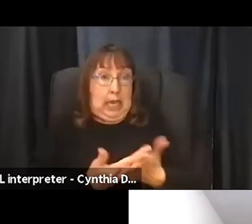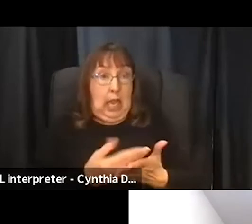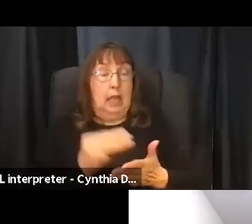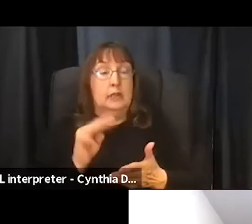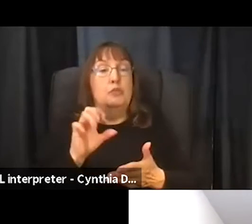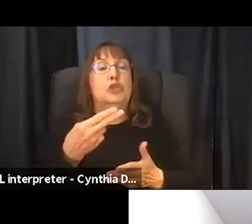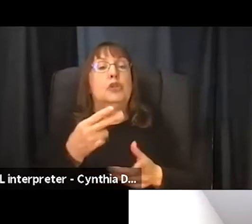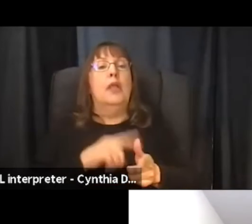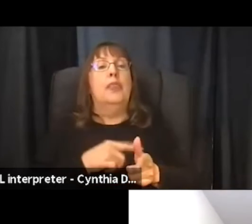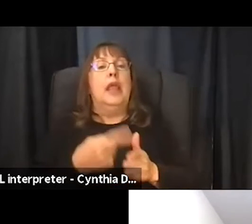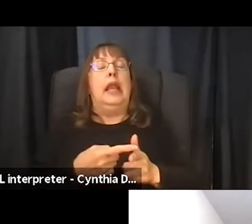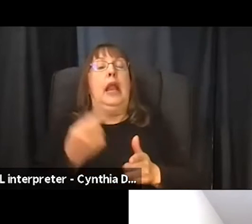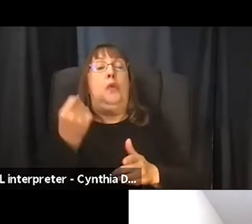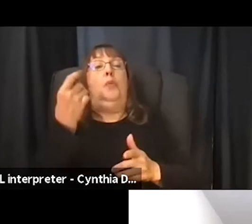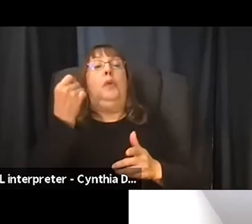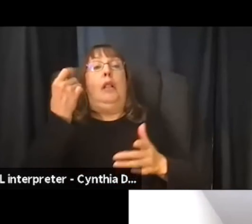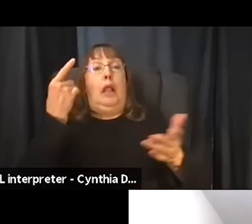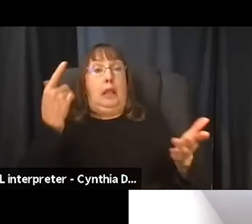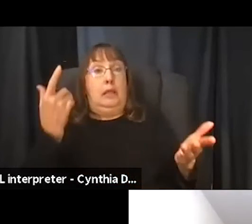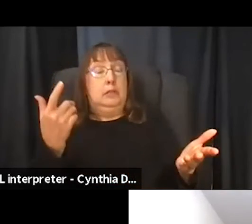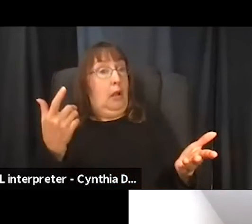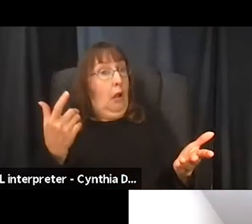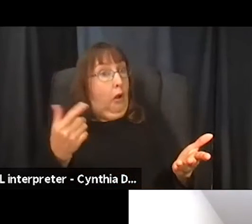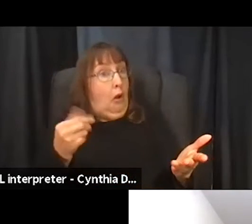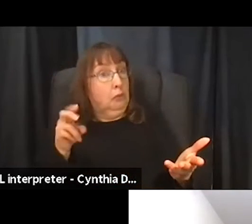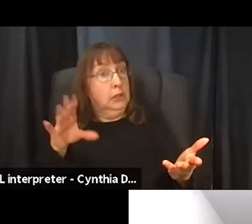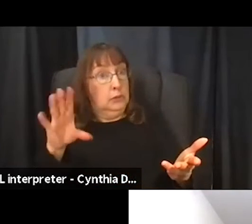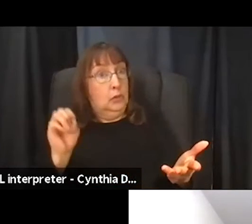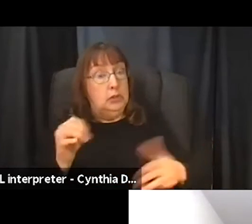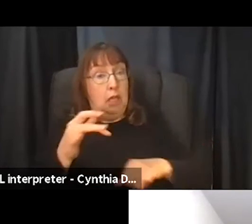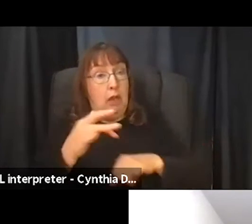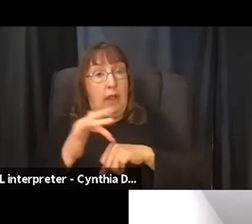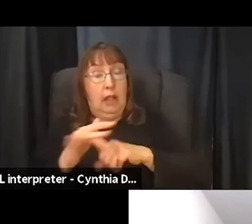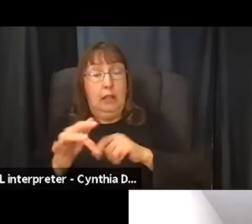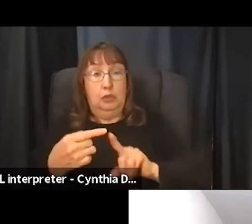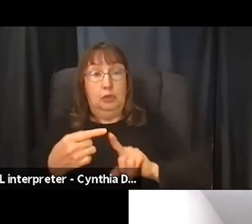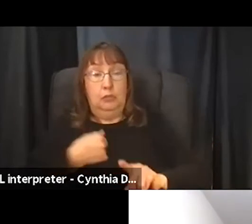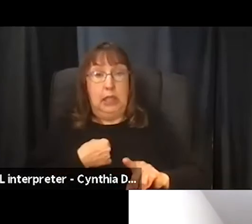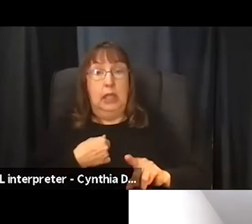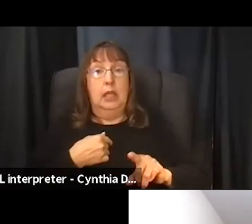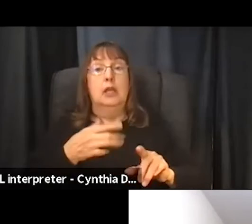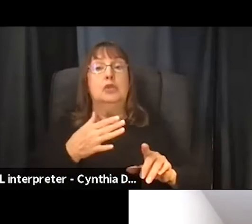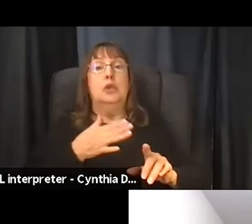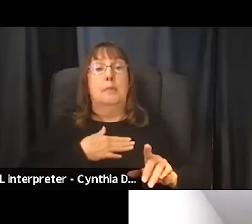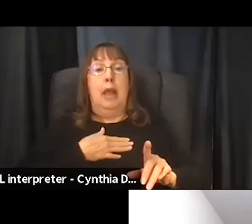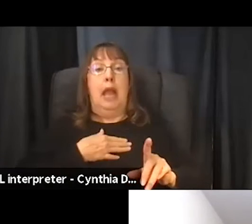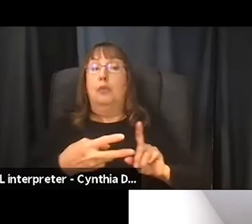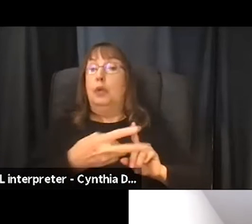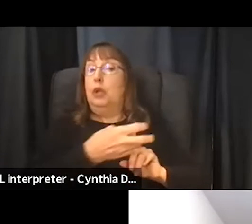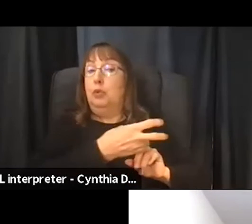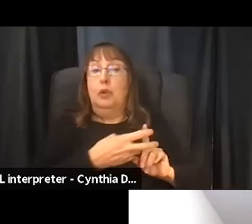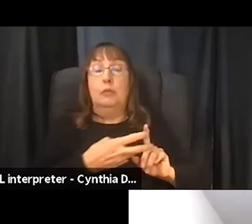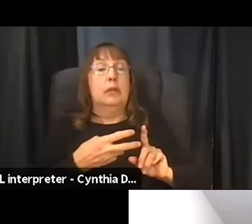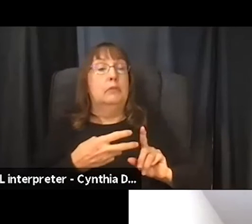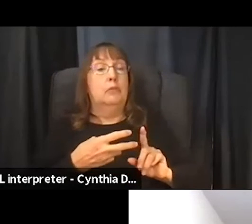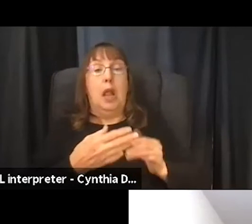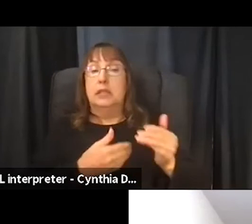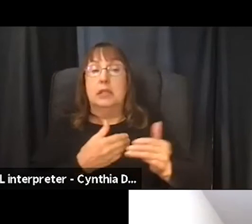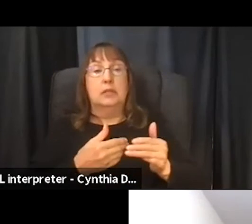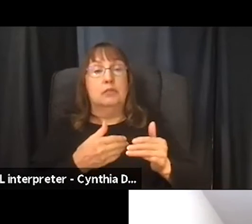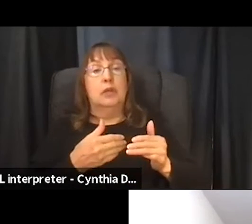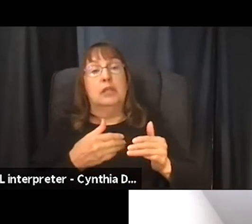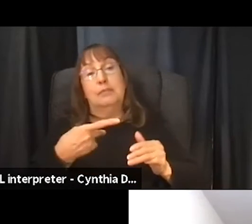realized that all these resources were available to me. So my recruitment process was much more passive